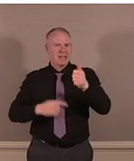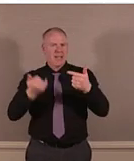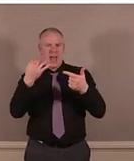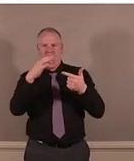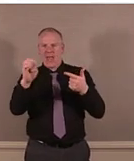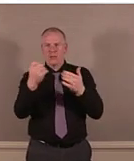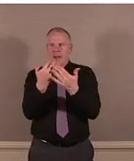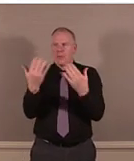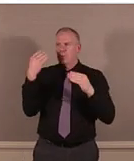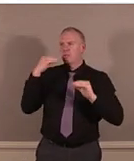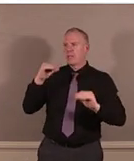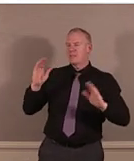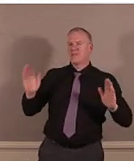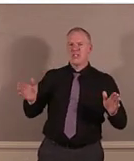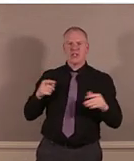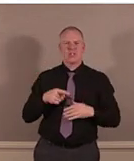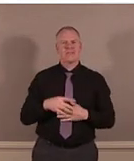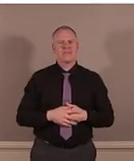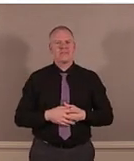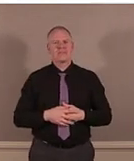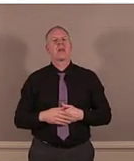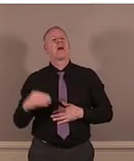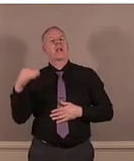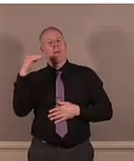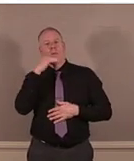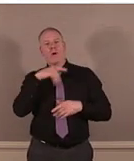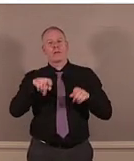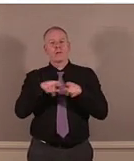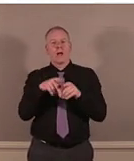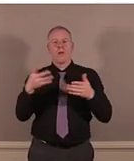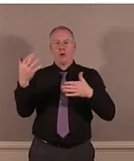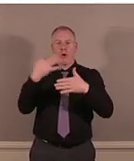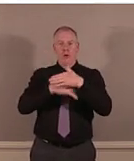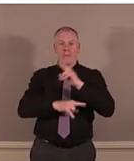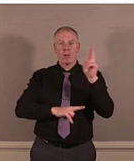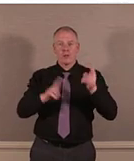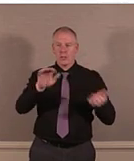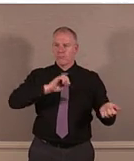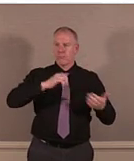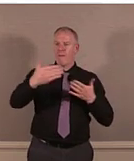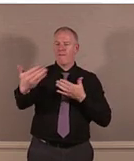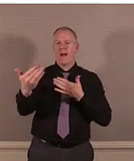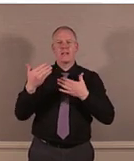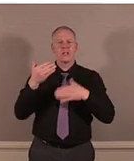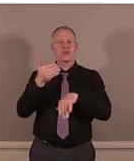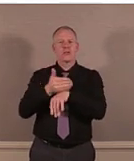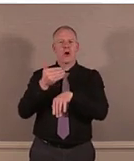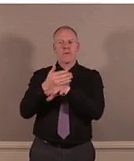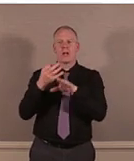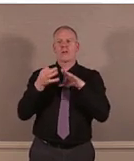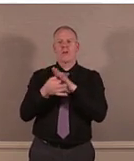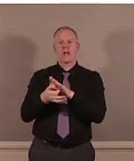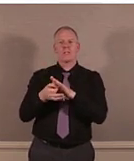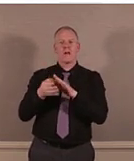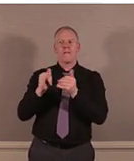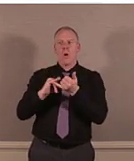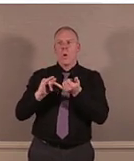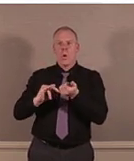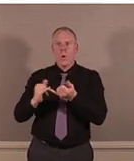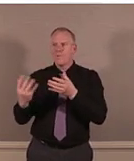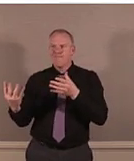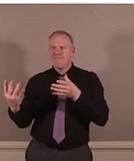of education. And a key area was that government should reach out and provide career guidance to potentially hard-to-reach learners.